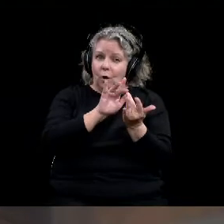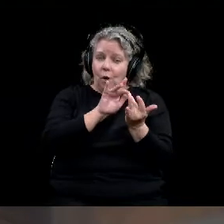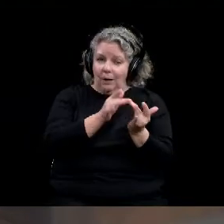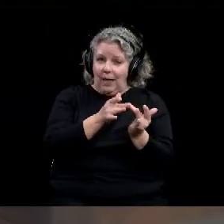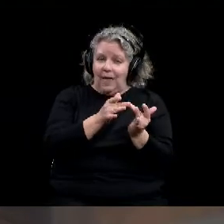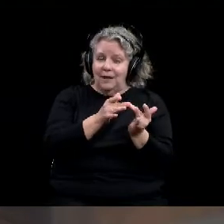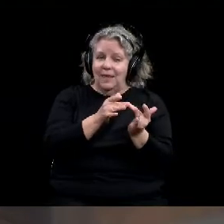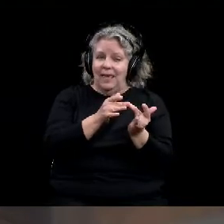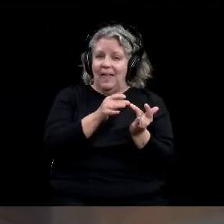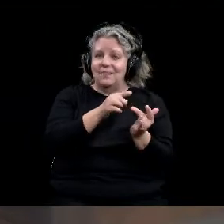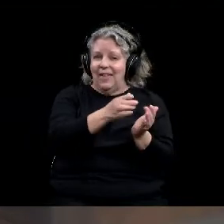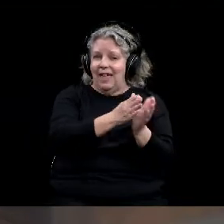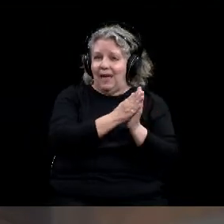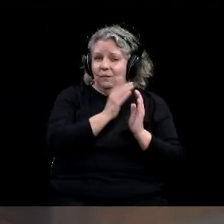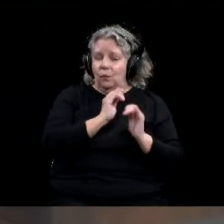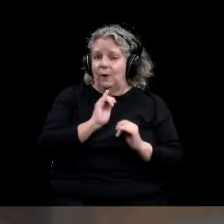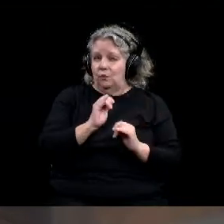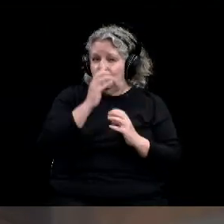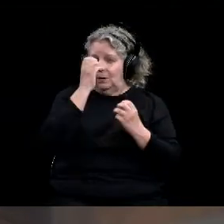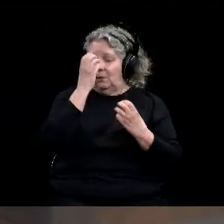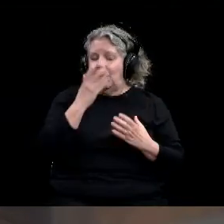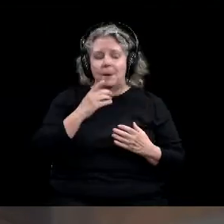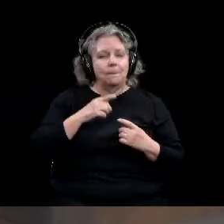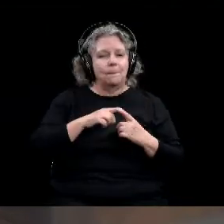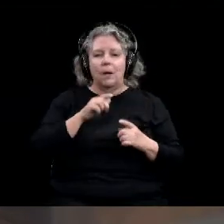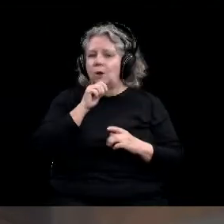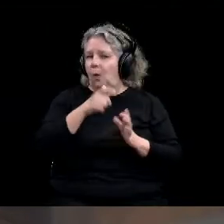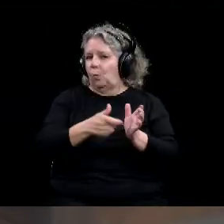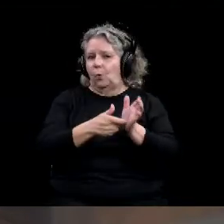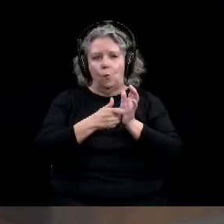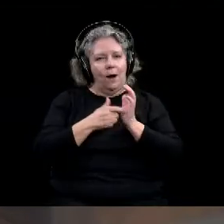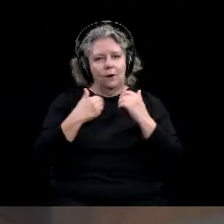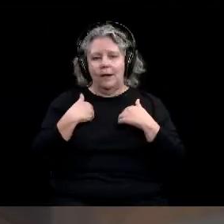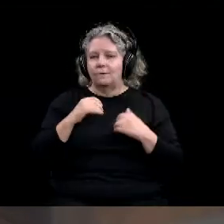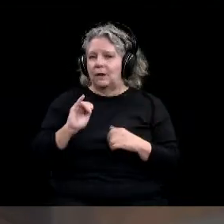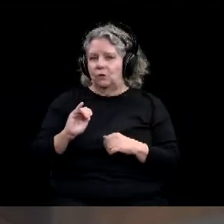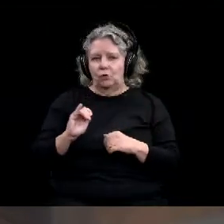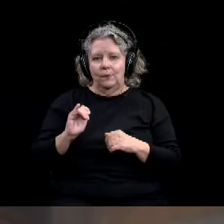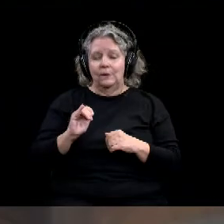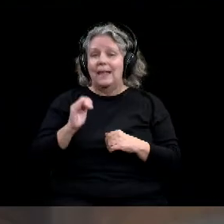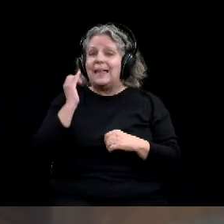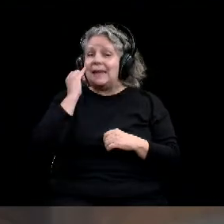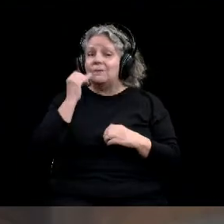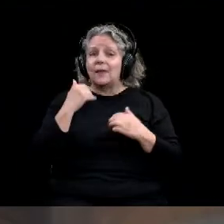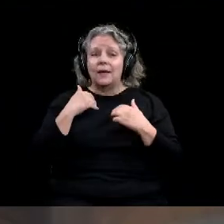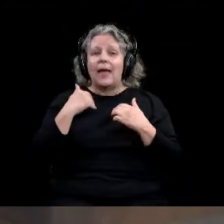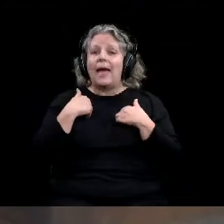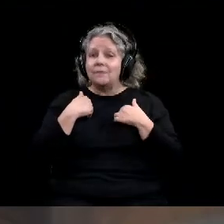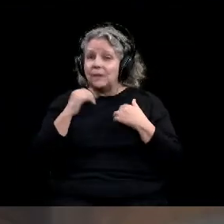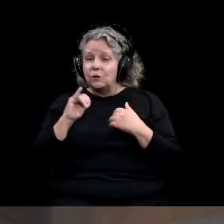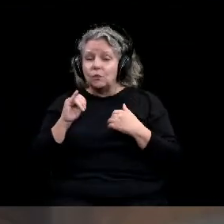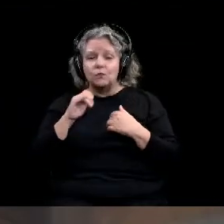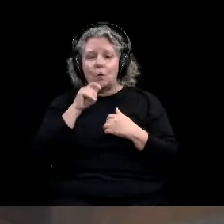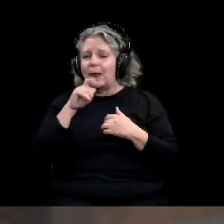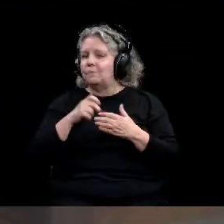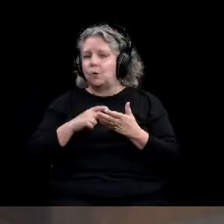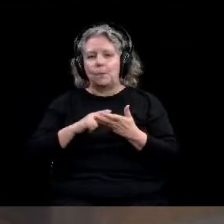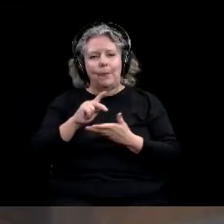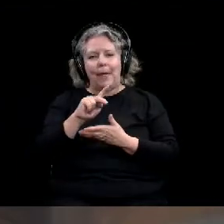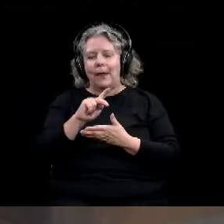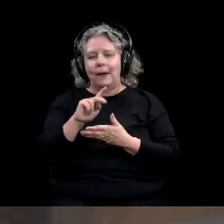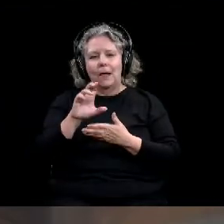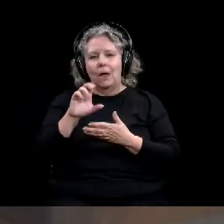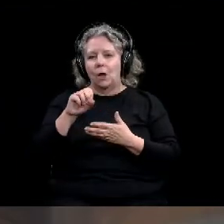there's no out-of-pocket cost or copay to get the test. Just go to covidwaco.com to register. And remember, we're still